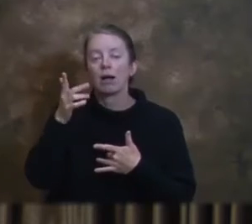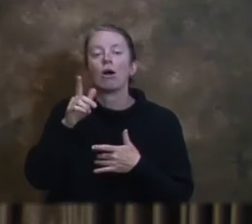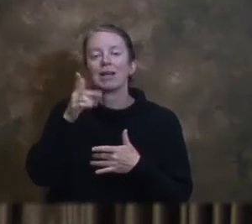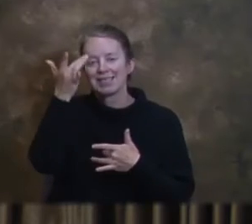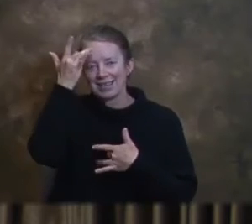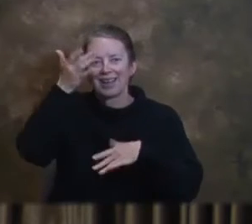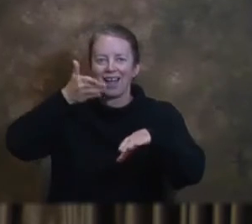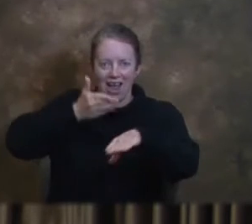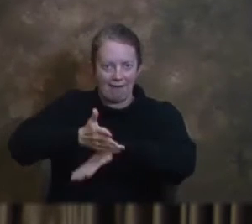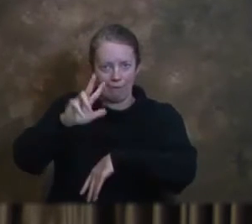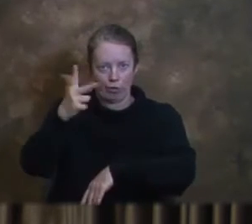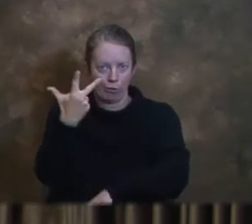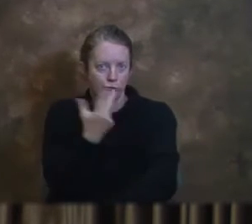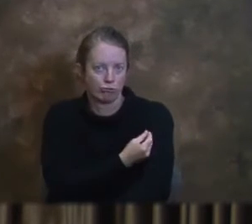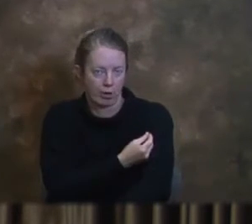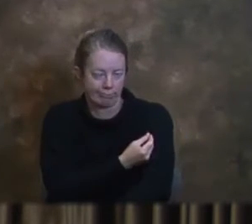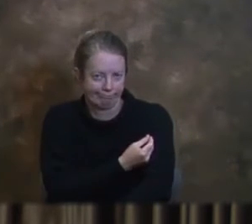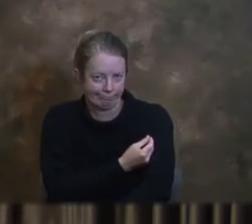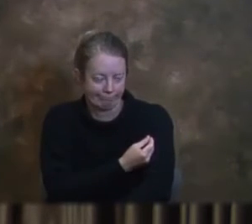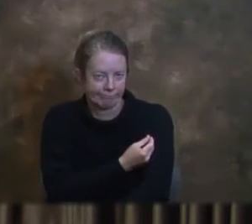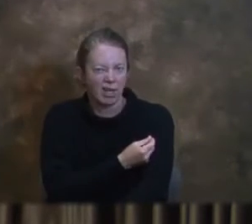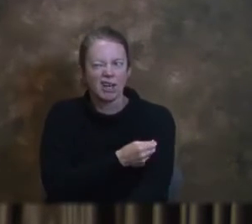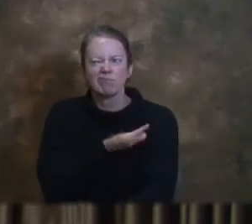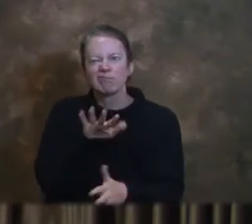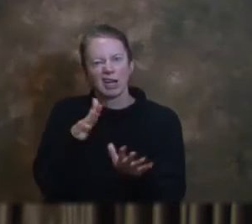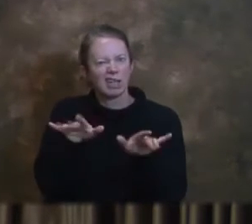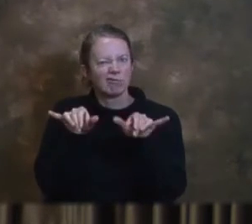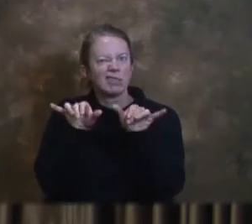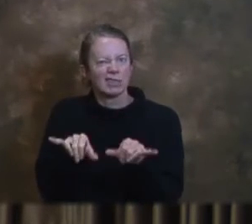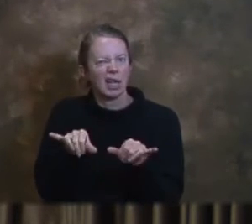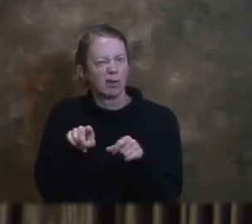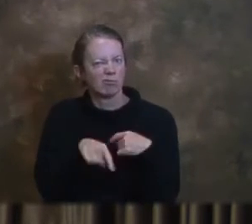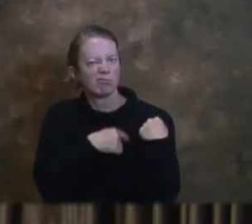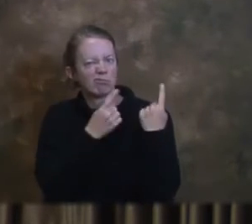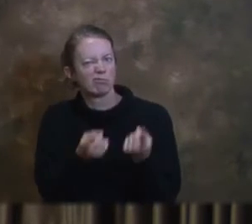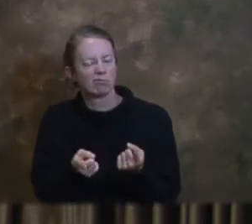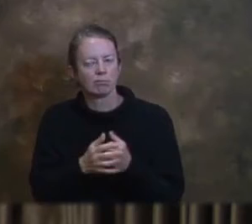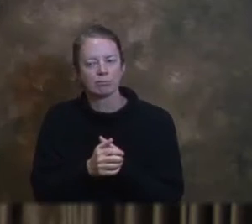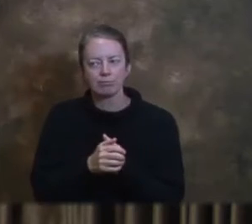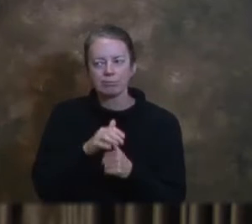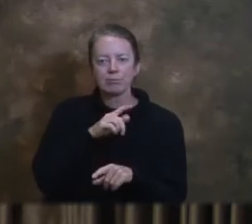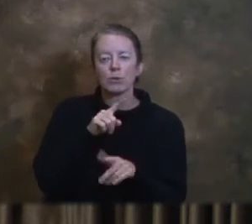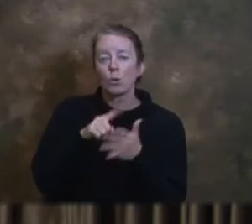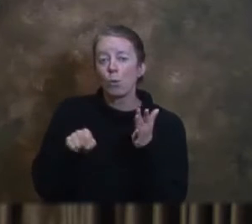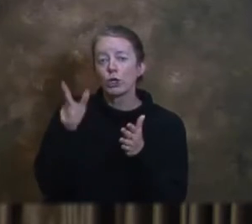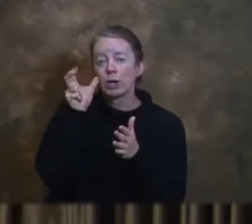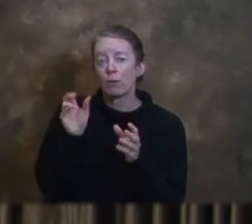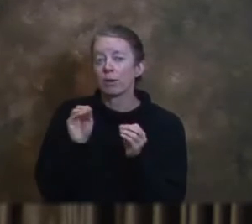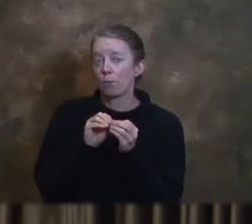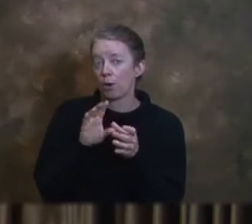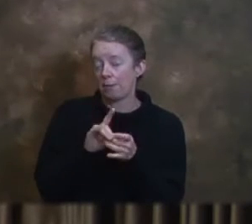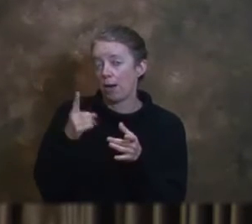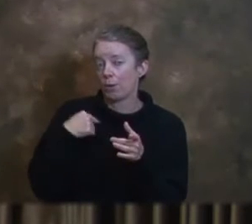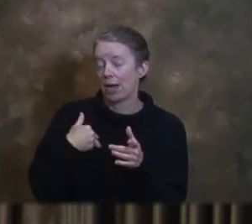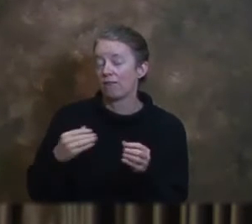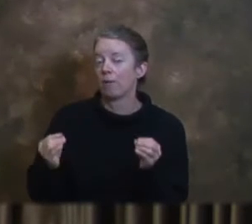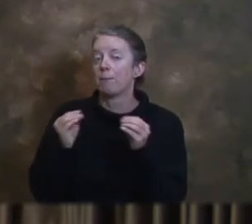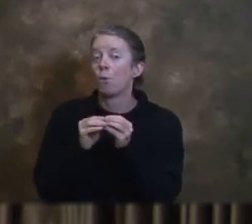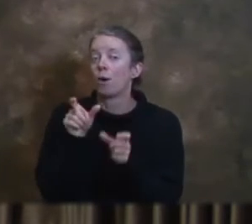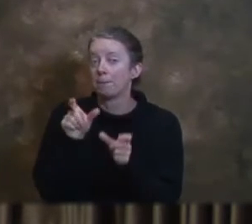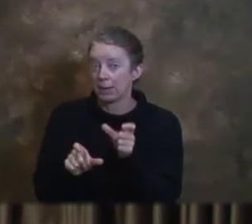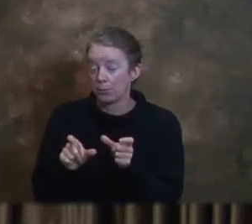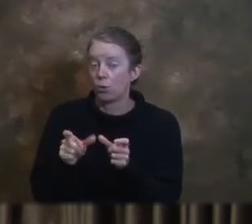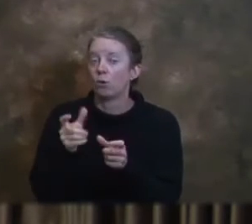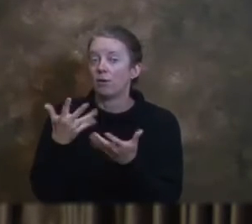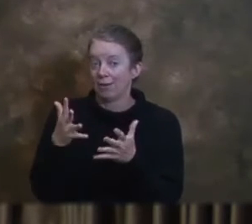infections. So that's been pretty consistent for a while now. What you're probably hearing more about is that we have a lot more people